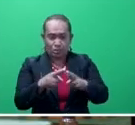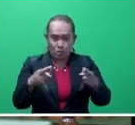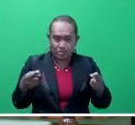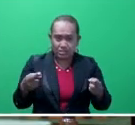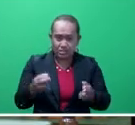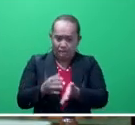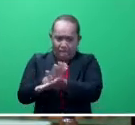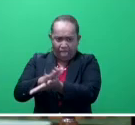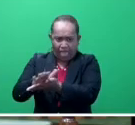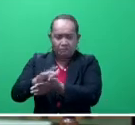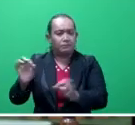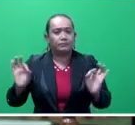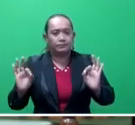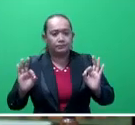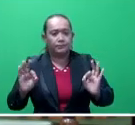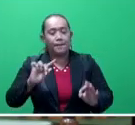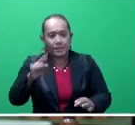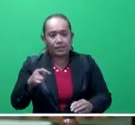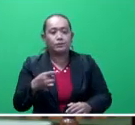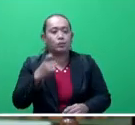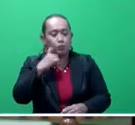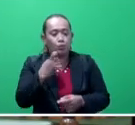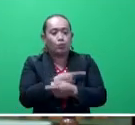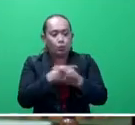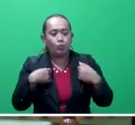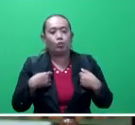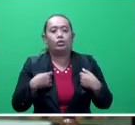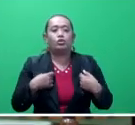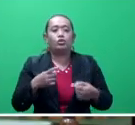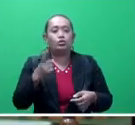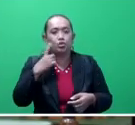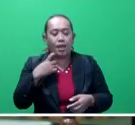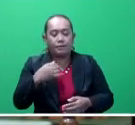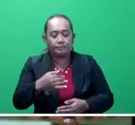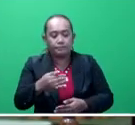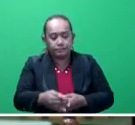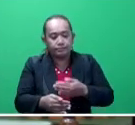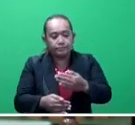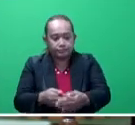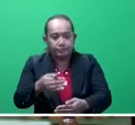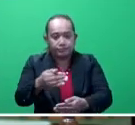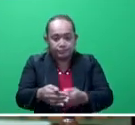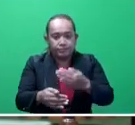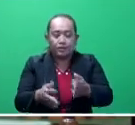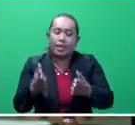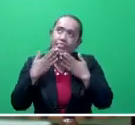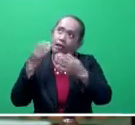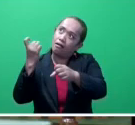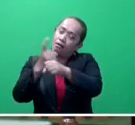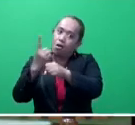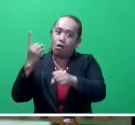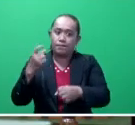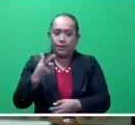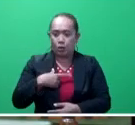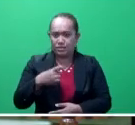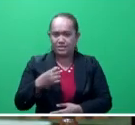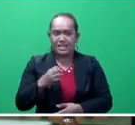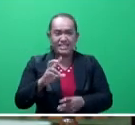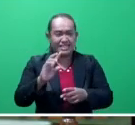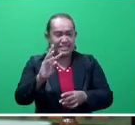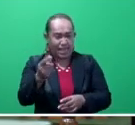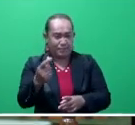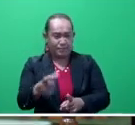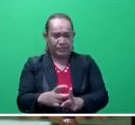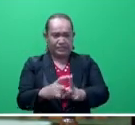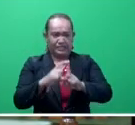how long this crisis would persist. Thank God we did. Had we bowed to those demanding, untenable levels